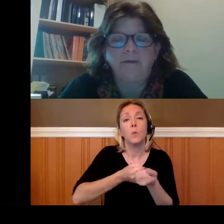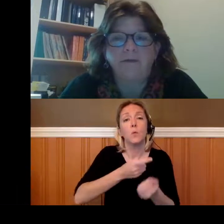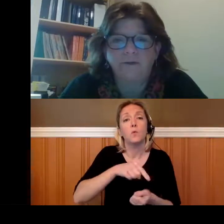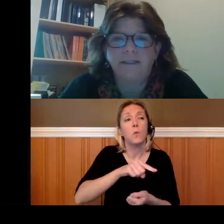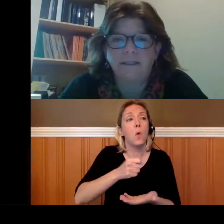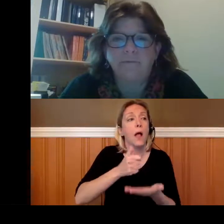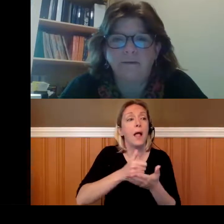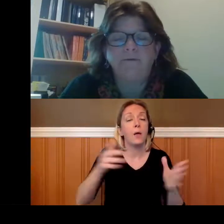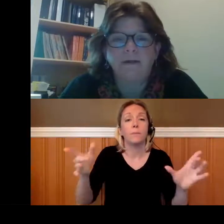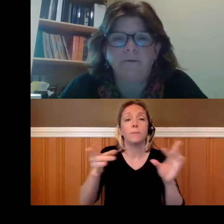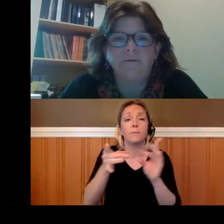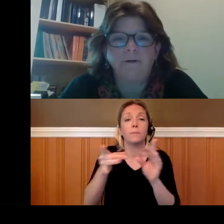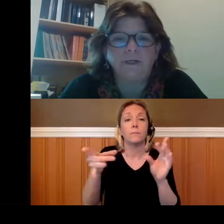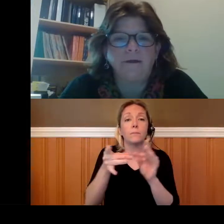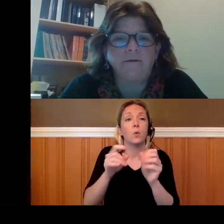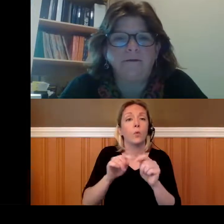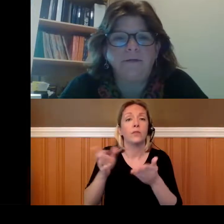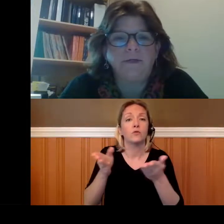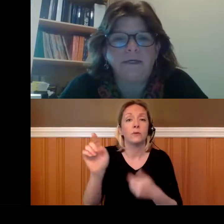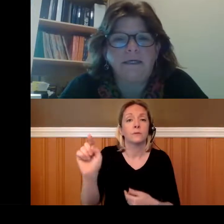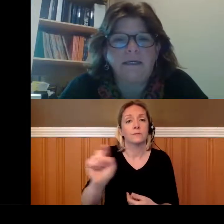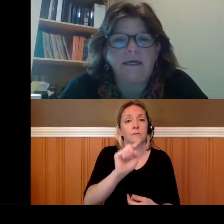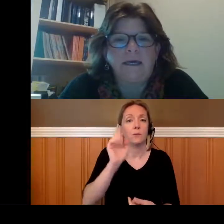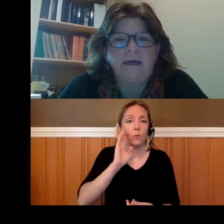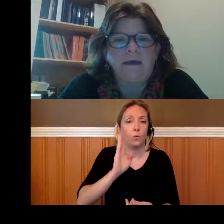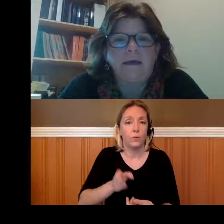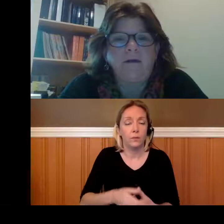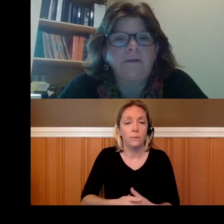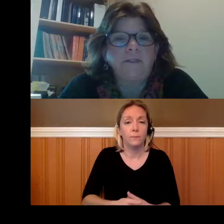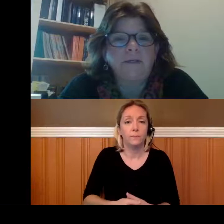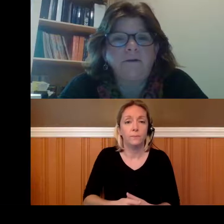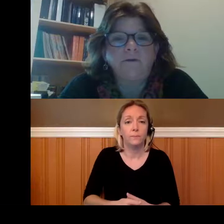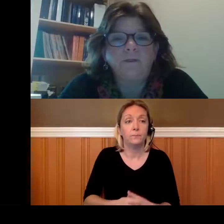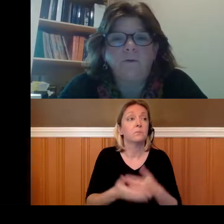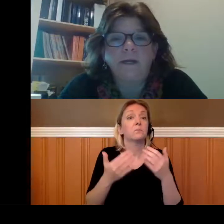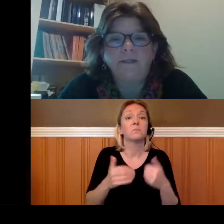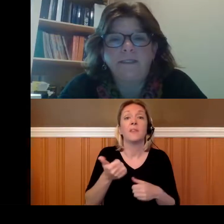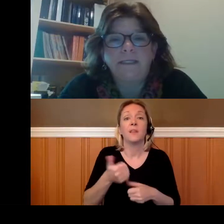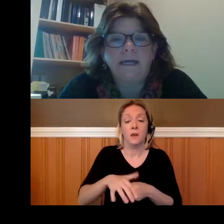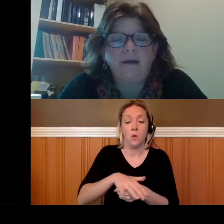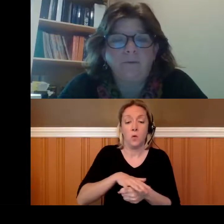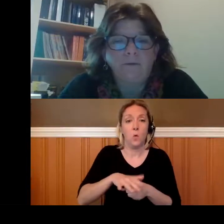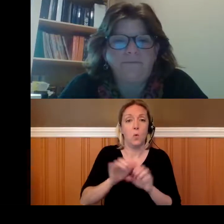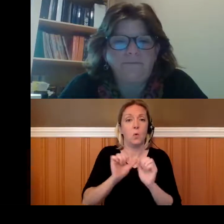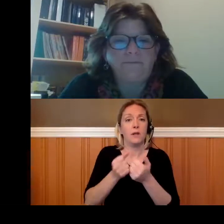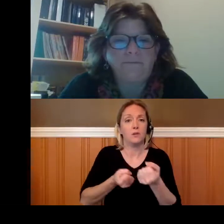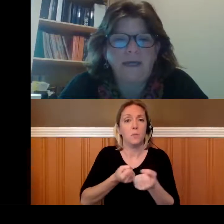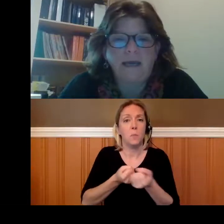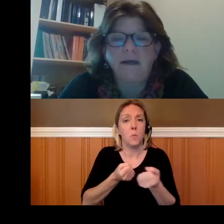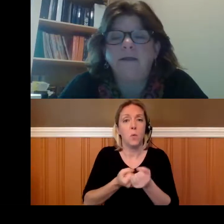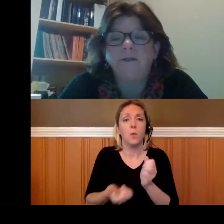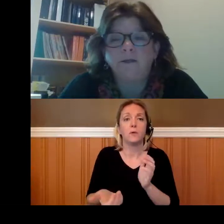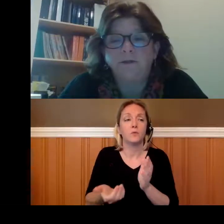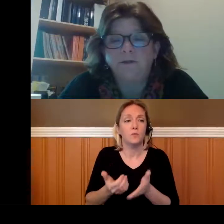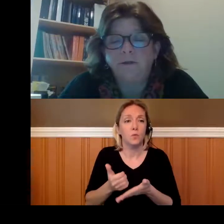that might be available for your child. And also, is there a local support agency that can help you? Again, talk to